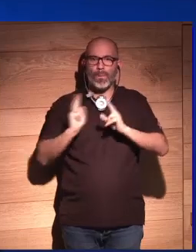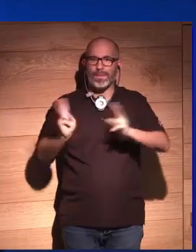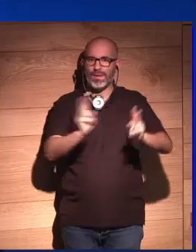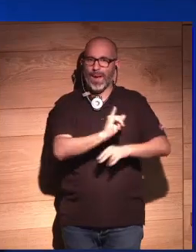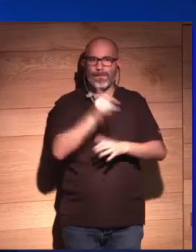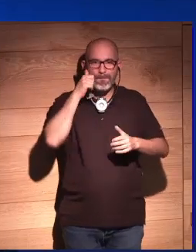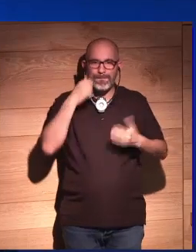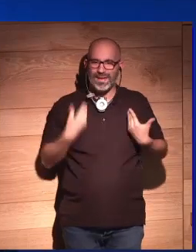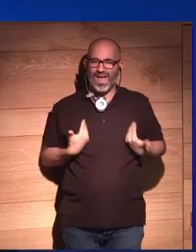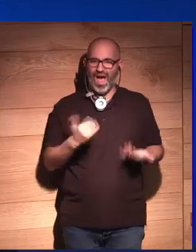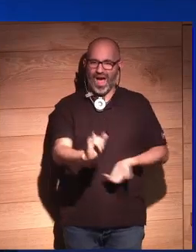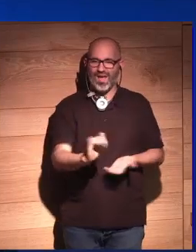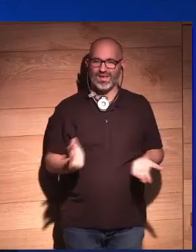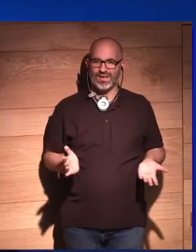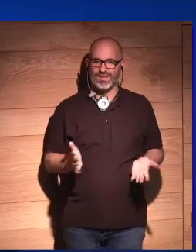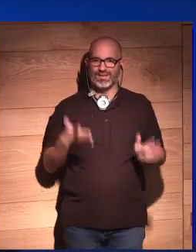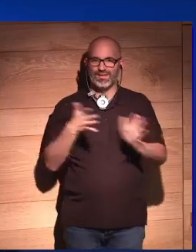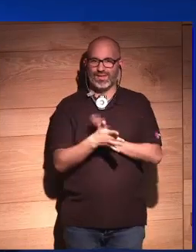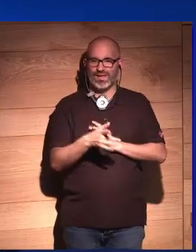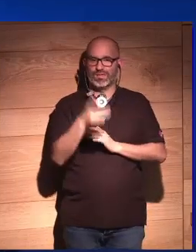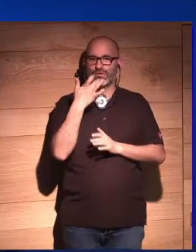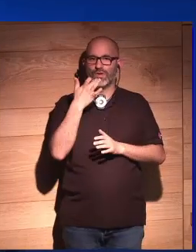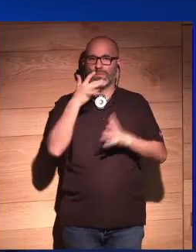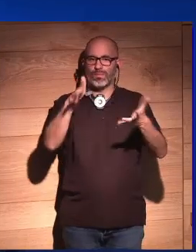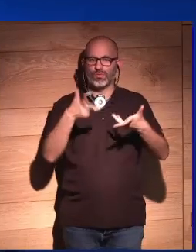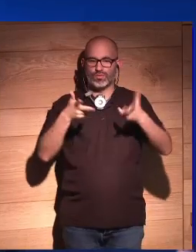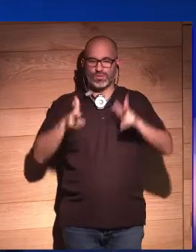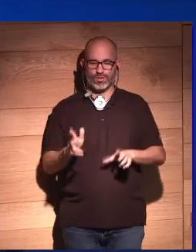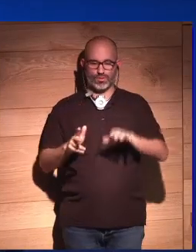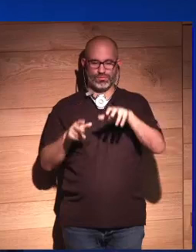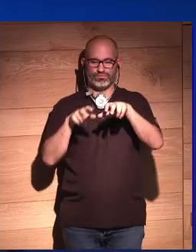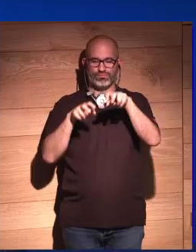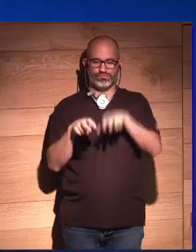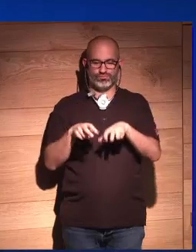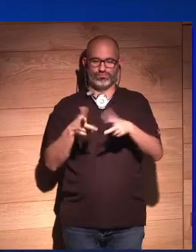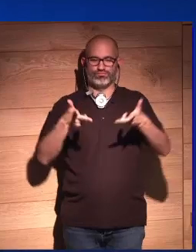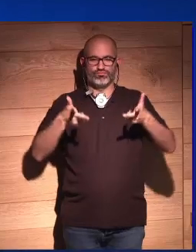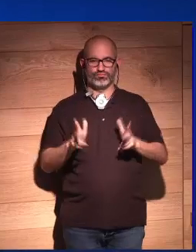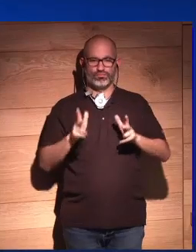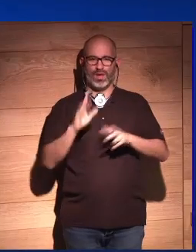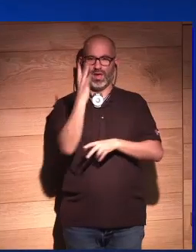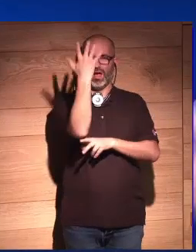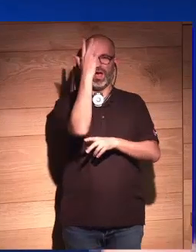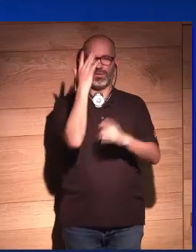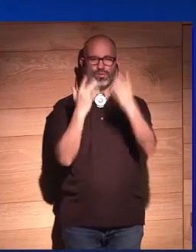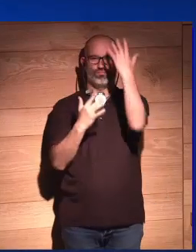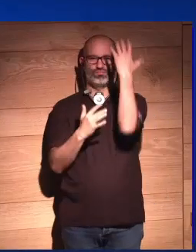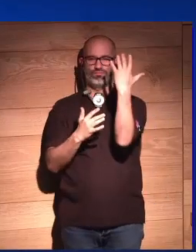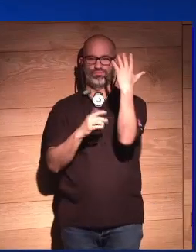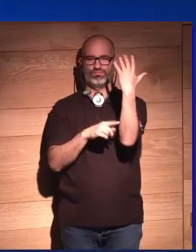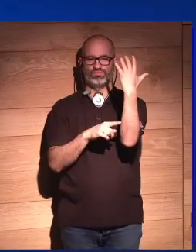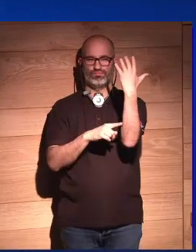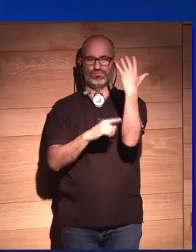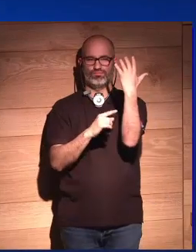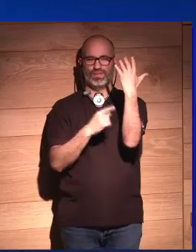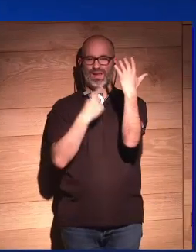in this seat, and there's a tree trunk here, and then there's this big tree beyond the tree trunk. And the story is about her